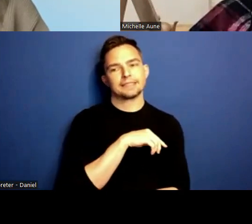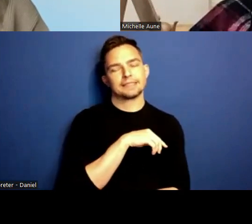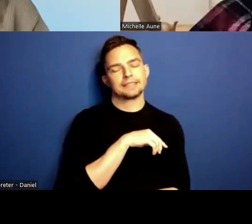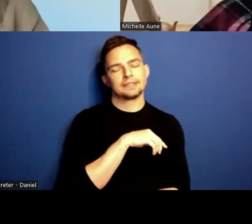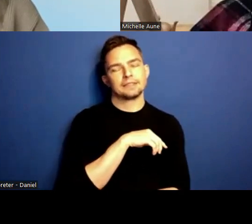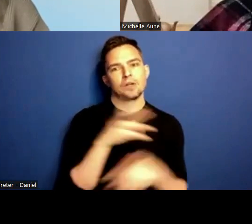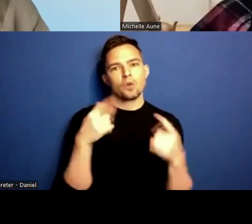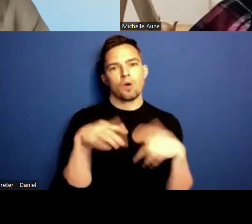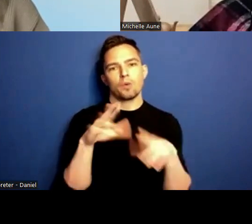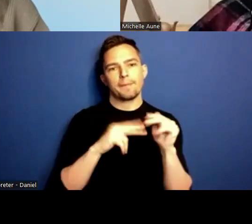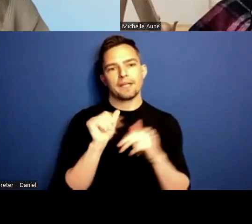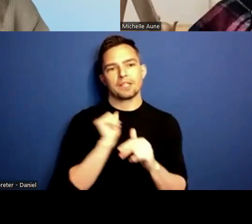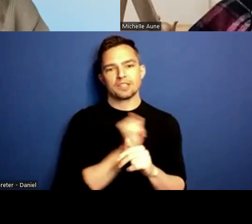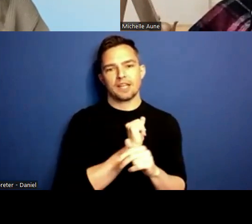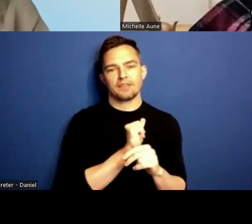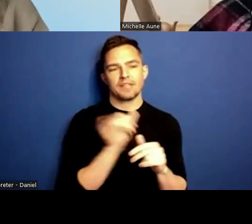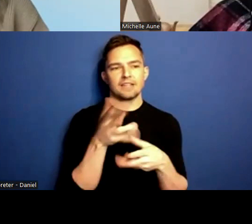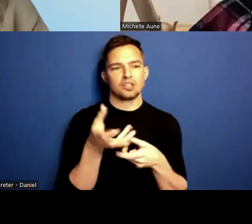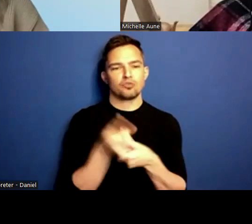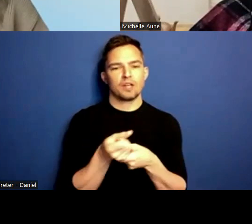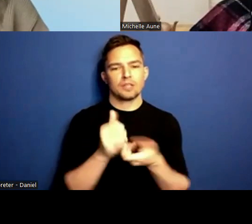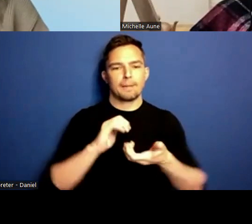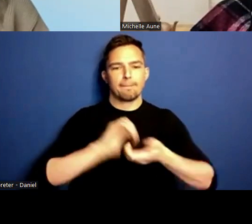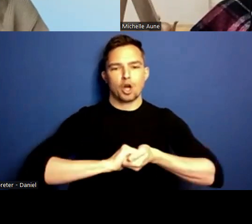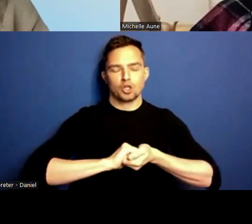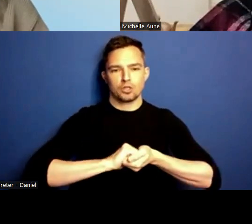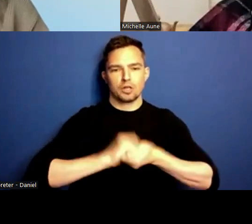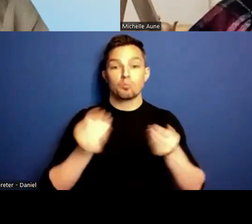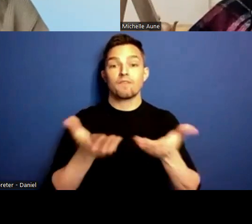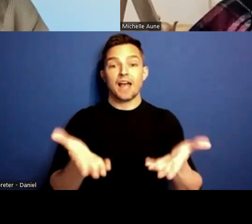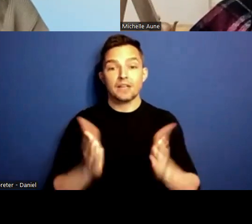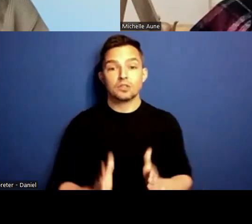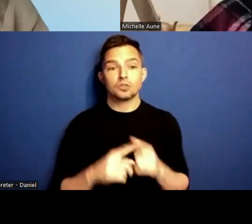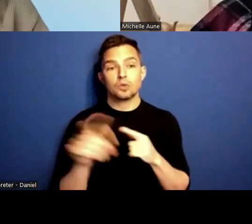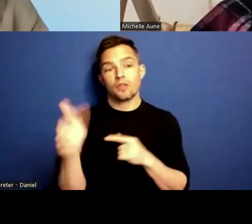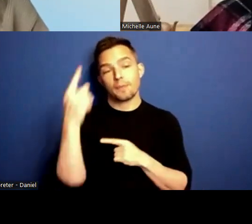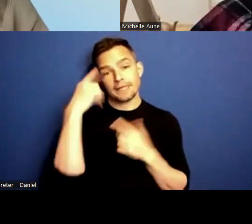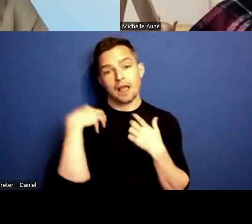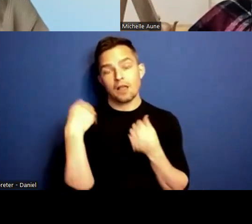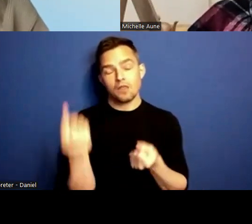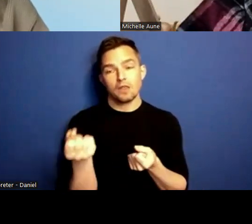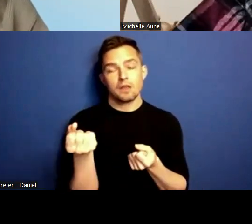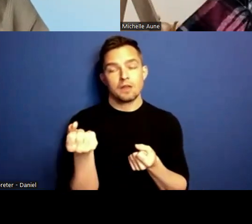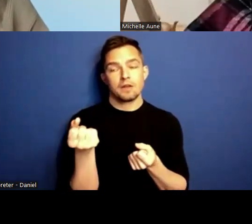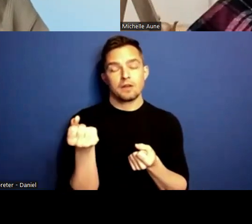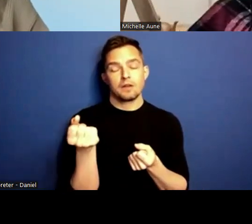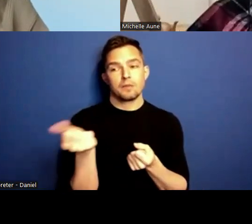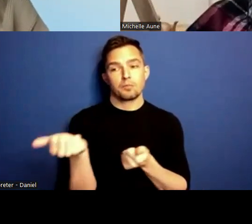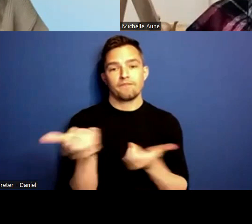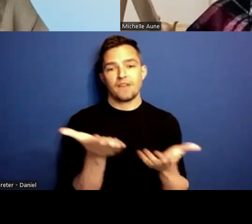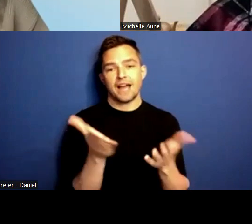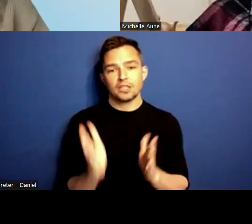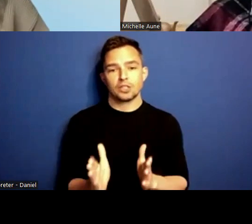build ourselves out as a trusted partner and provider to other mental health providers